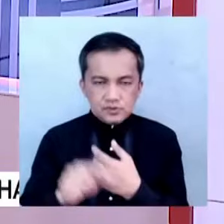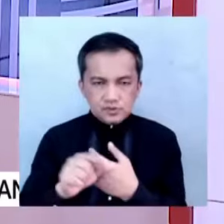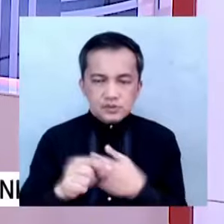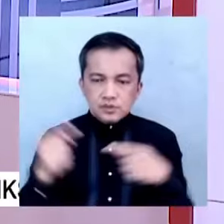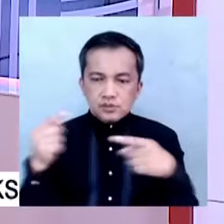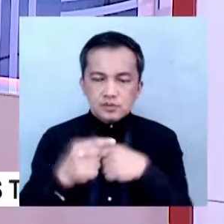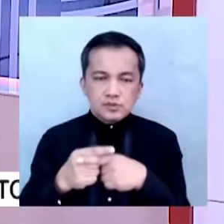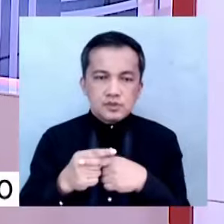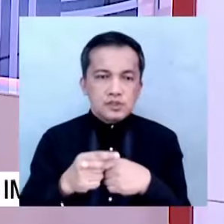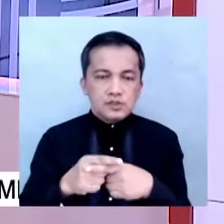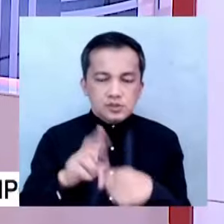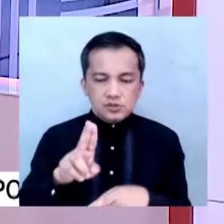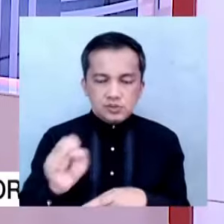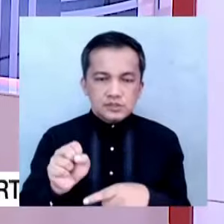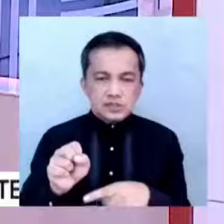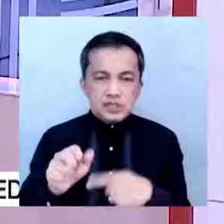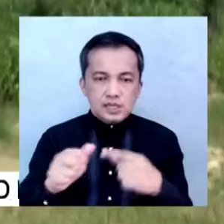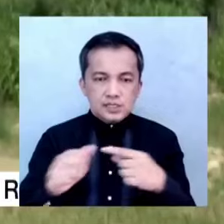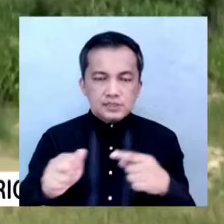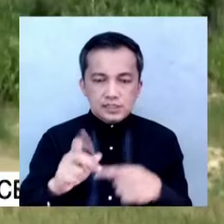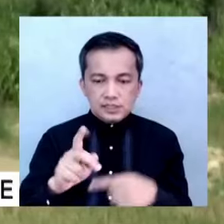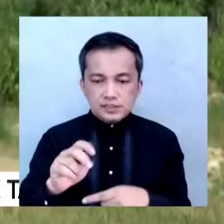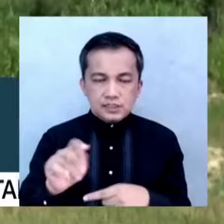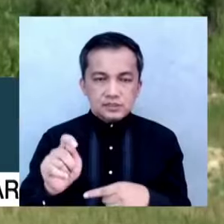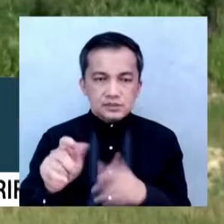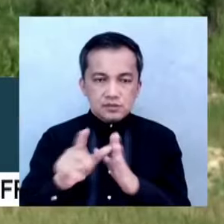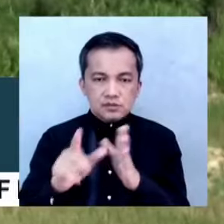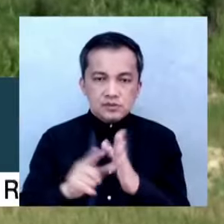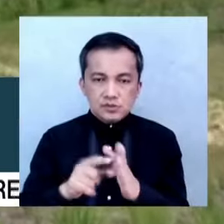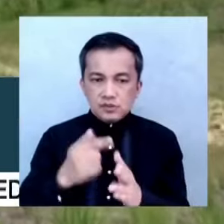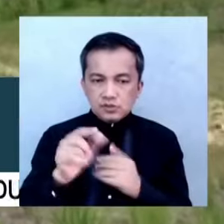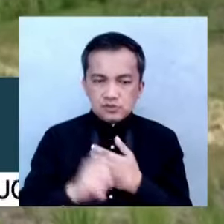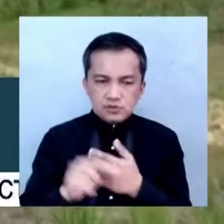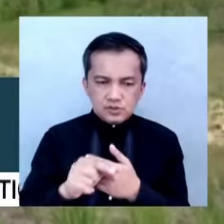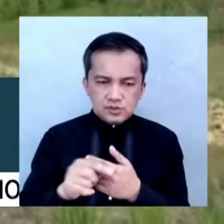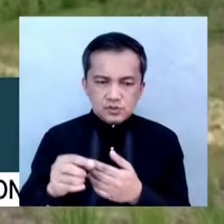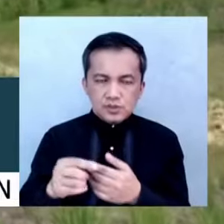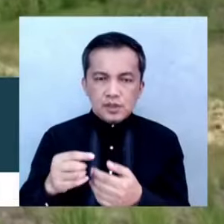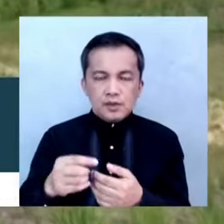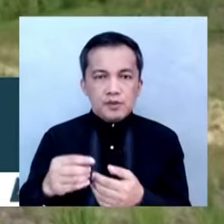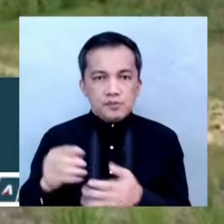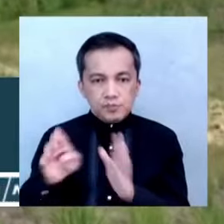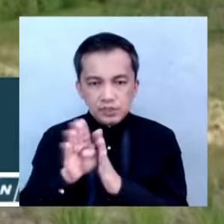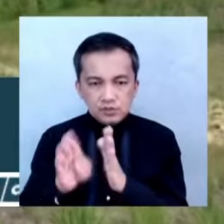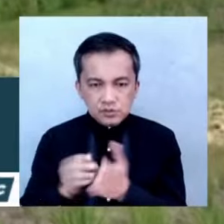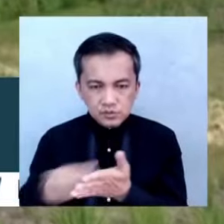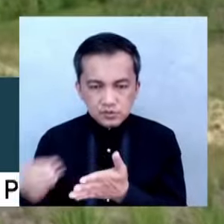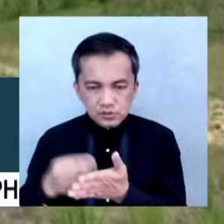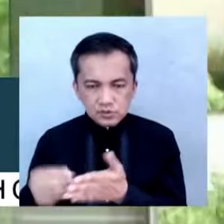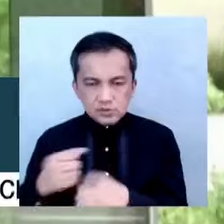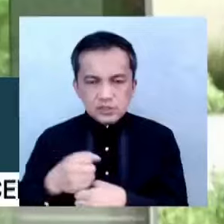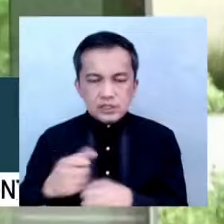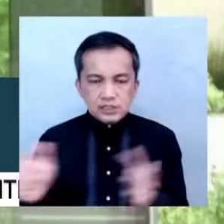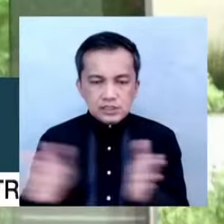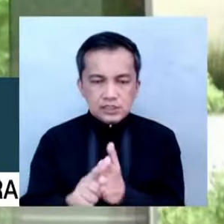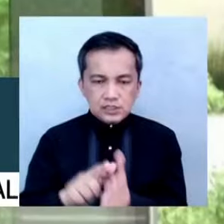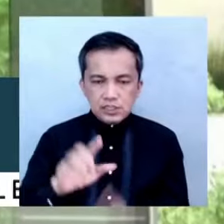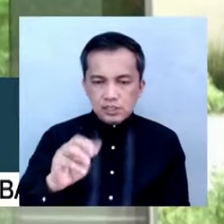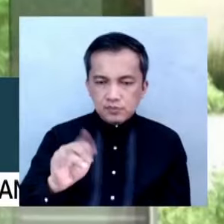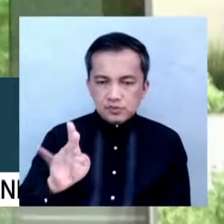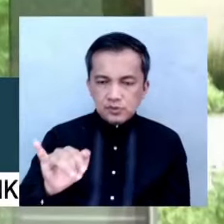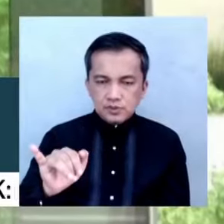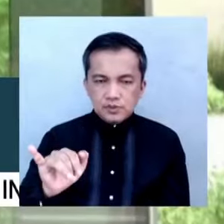U.S. antitrust law. A U.S. judge ruled Google spent billions of dollars to create an illegal monopoly and become the world's